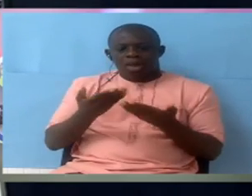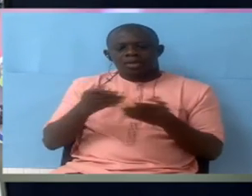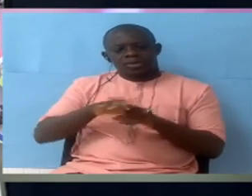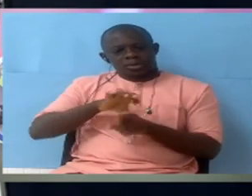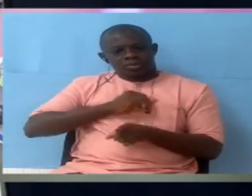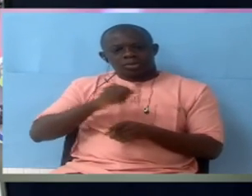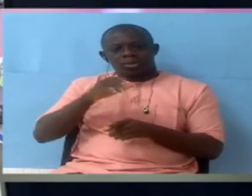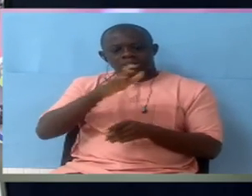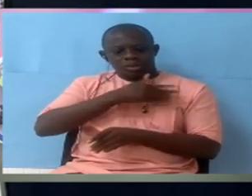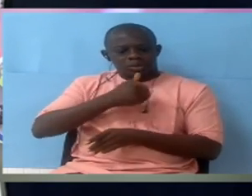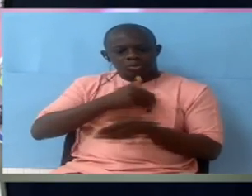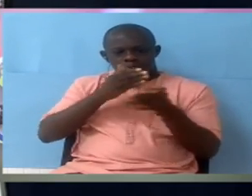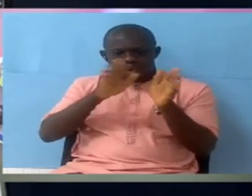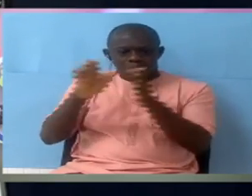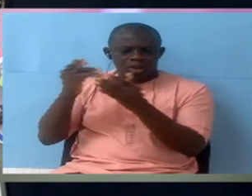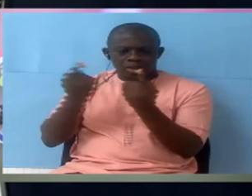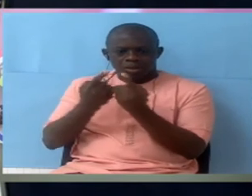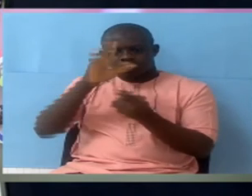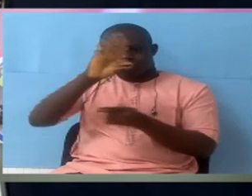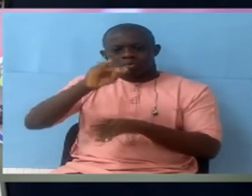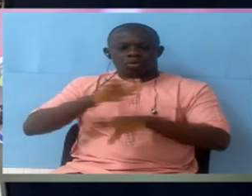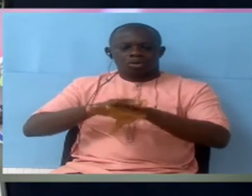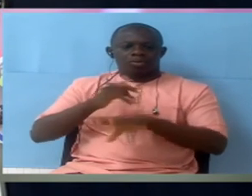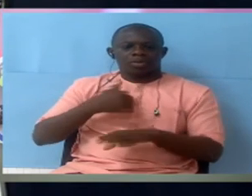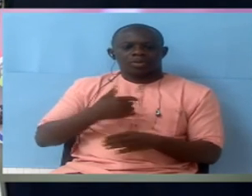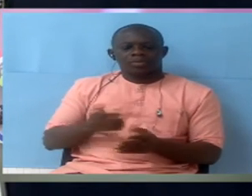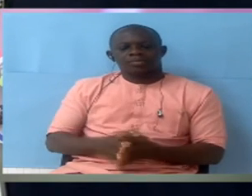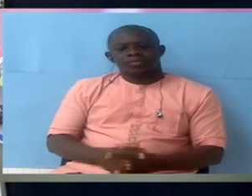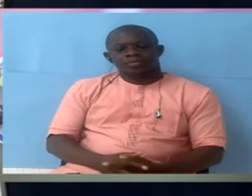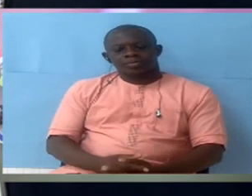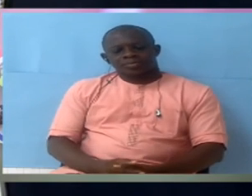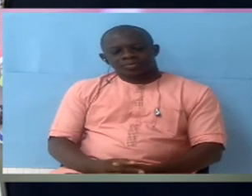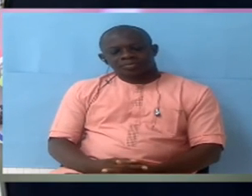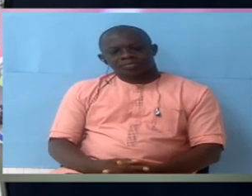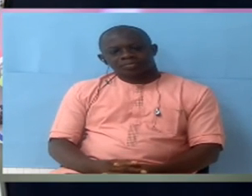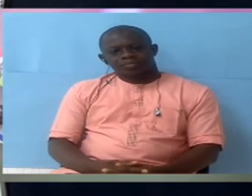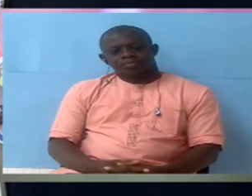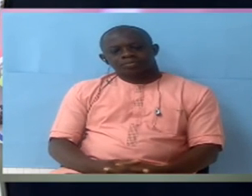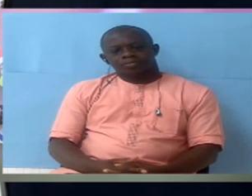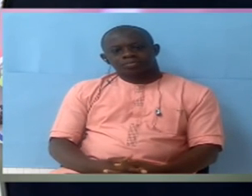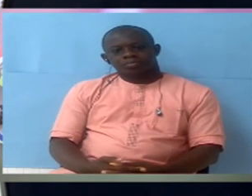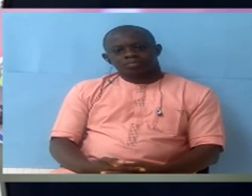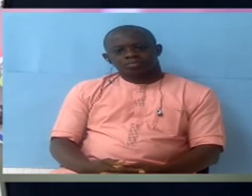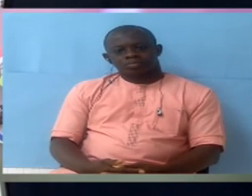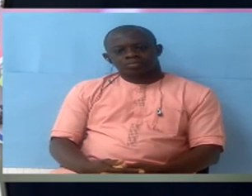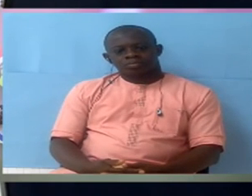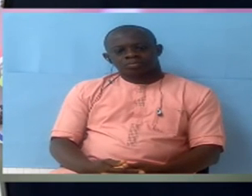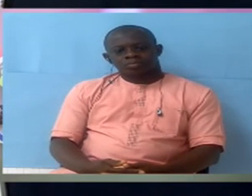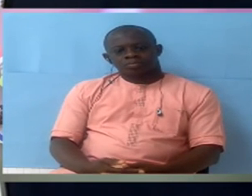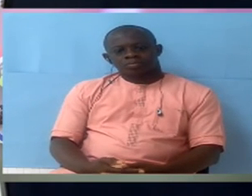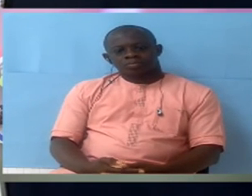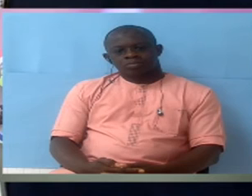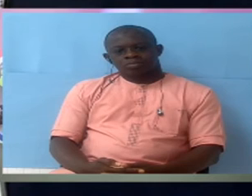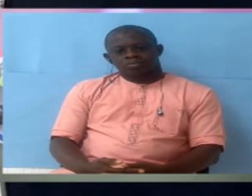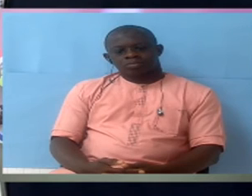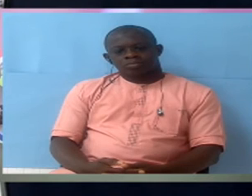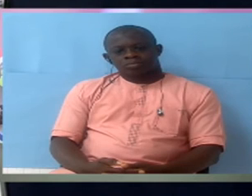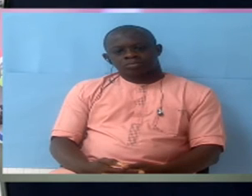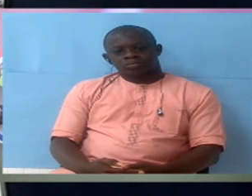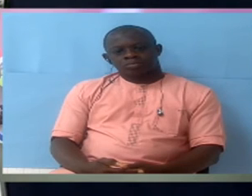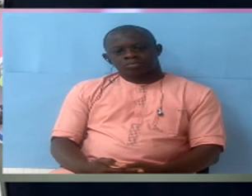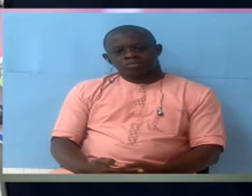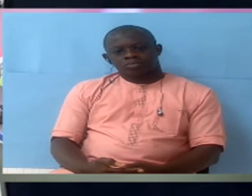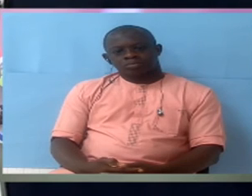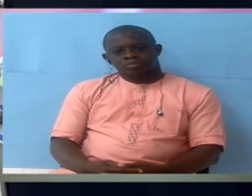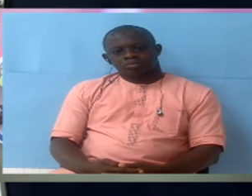suma bobu tax muy ma def lolu ndax te dañ jégeñanté won lol ñékkon nañ di liggéey ndor 1989 andon